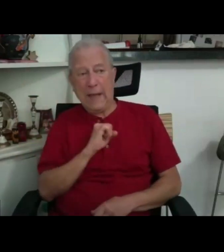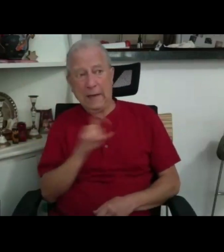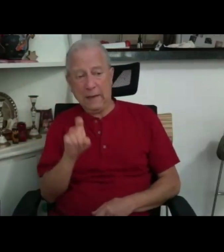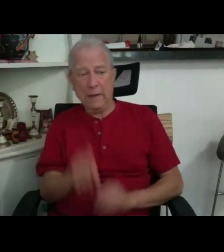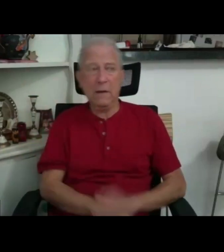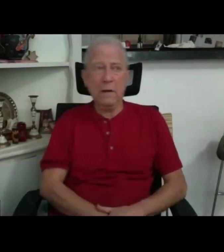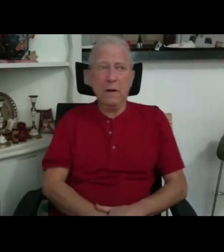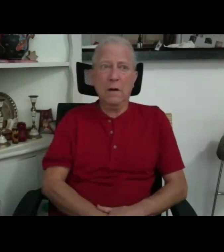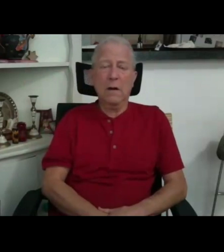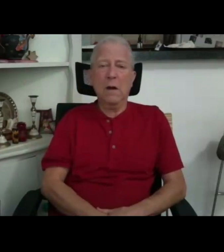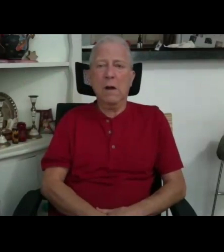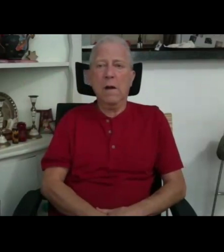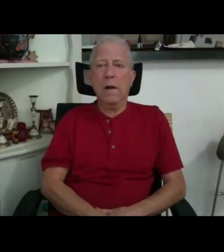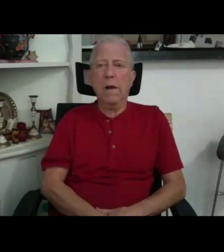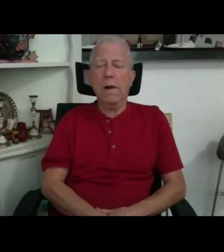I can speak to that.